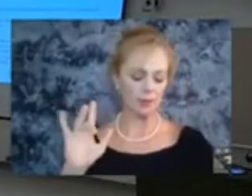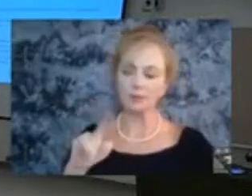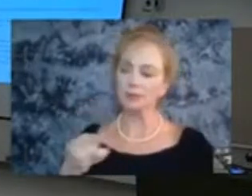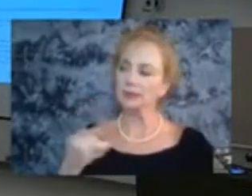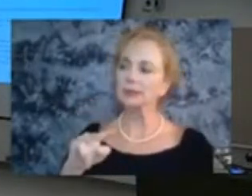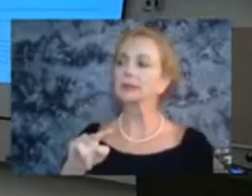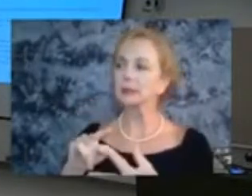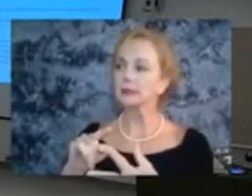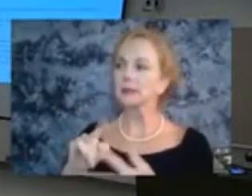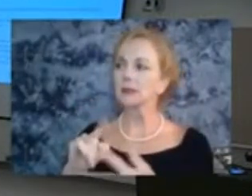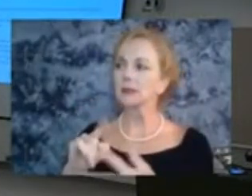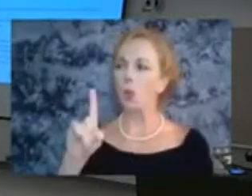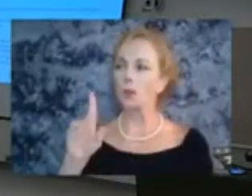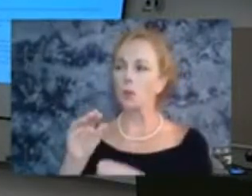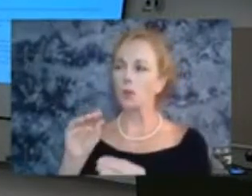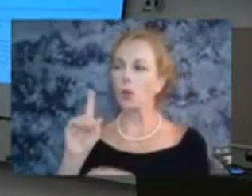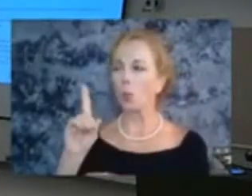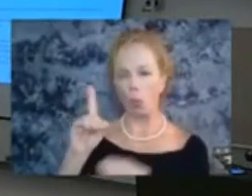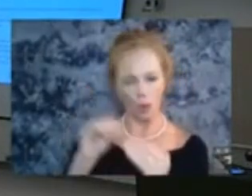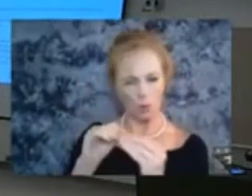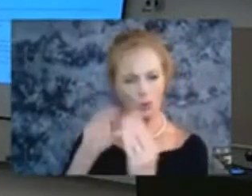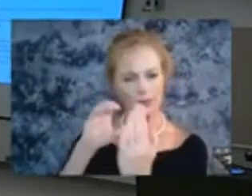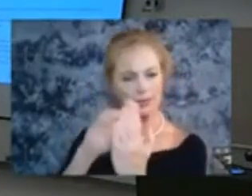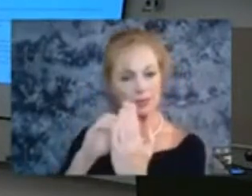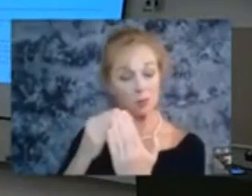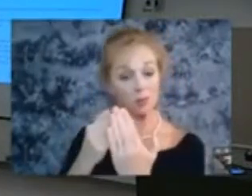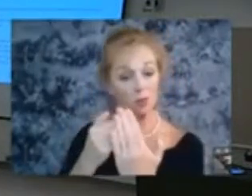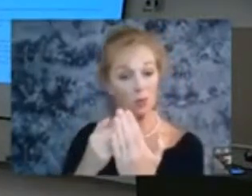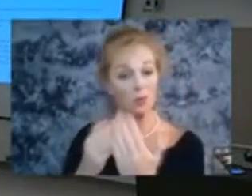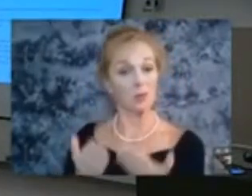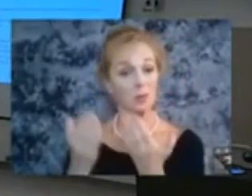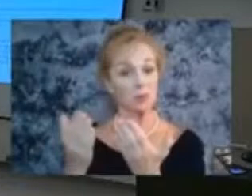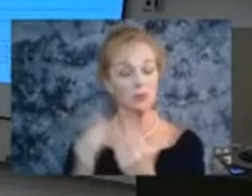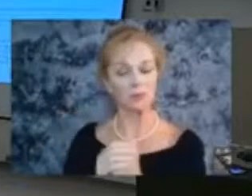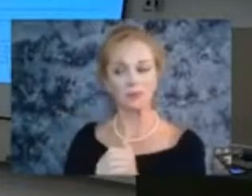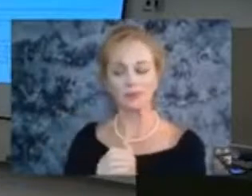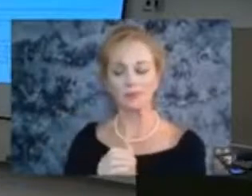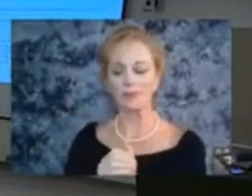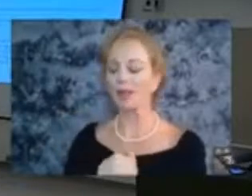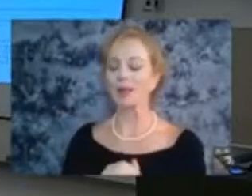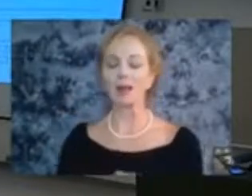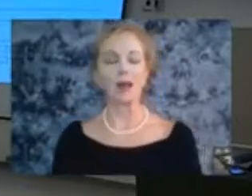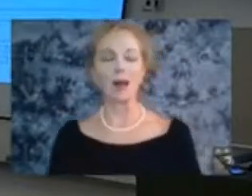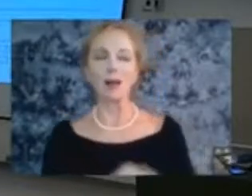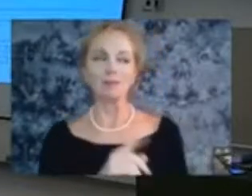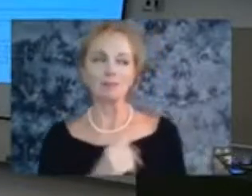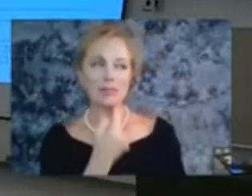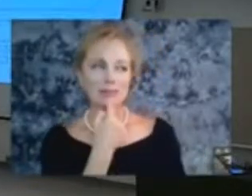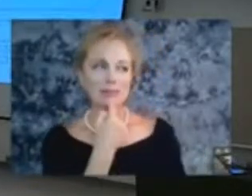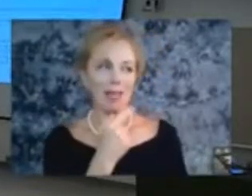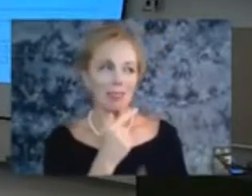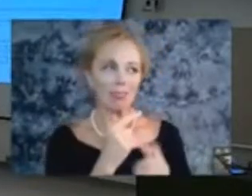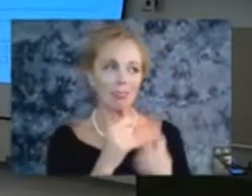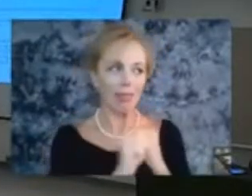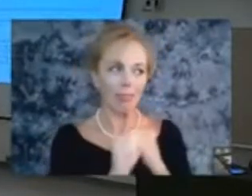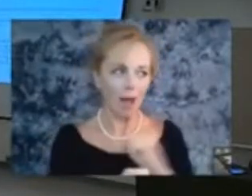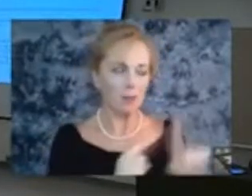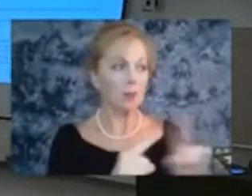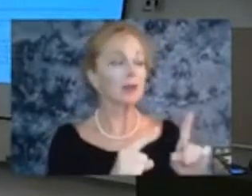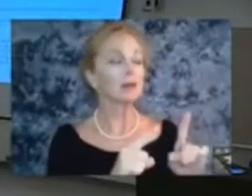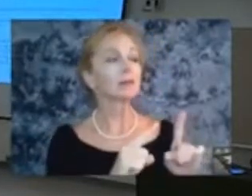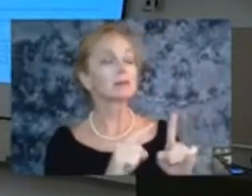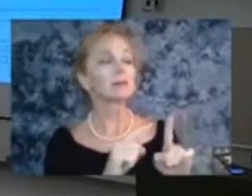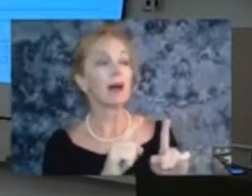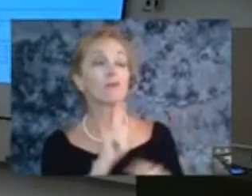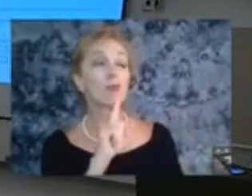one more section before we come to the recommendation. I'm not going to say a whole lot, but I absolutely love the first two things that you